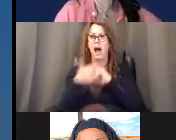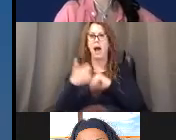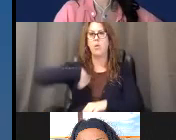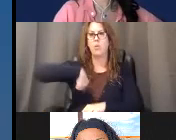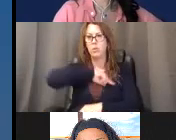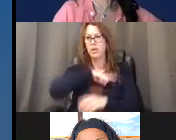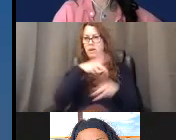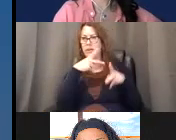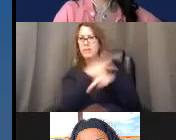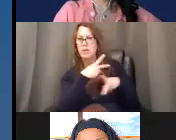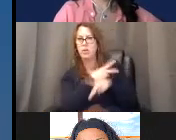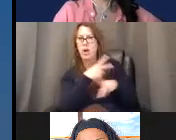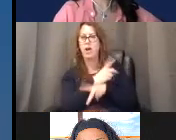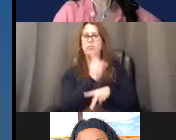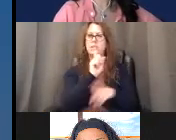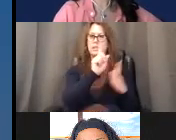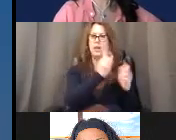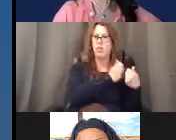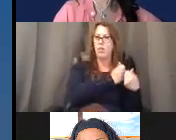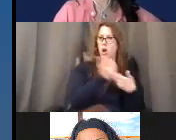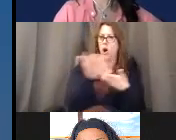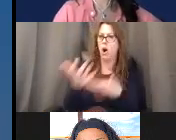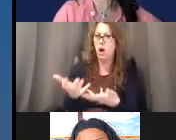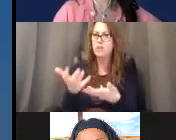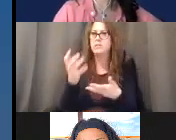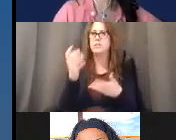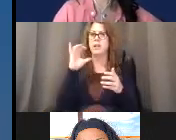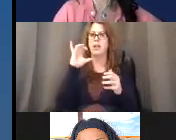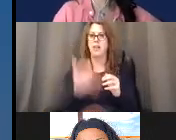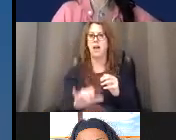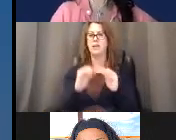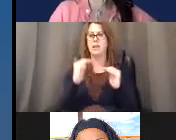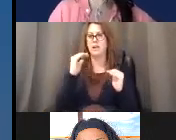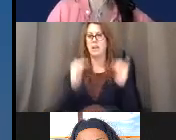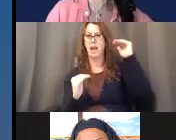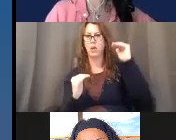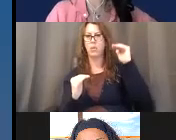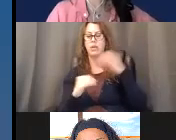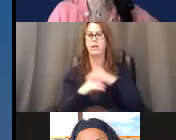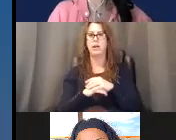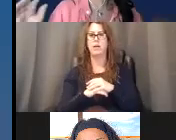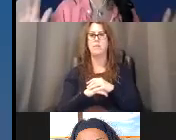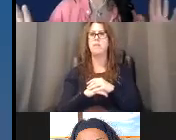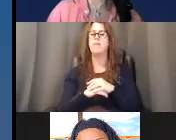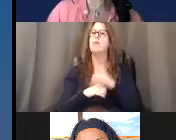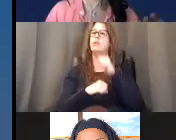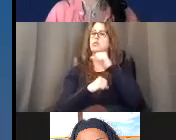causes of inequities. And almost like I felt at the time, kind of tackling structural racism without even naming race, right?